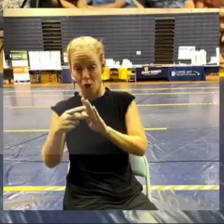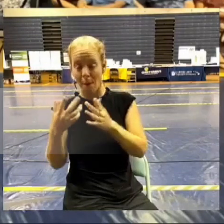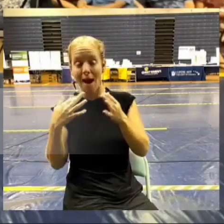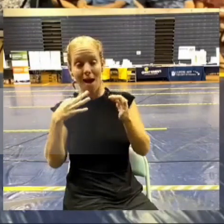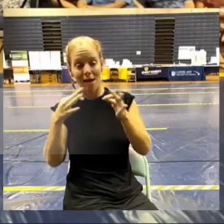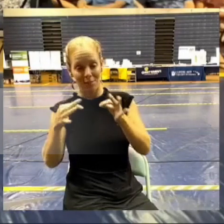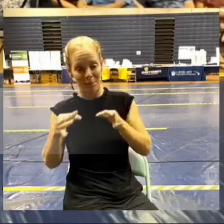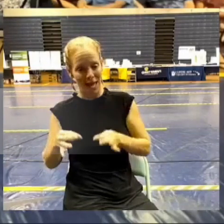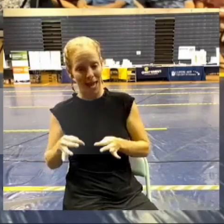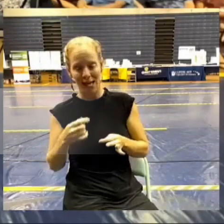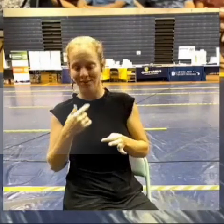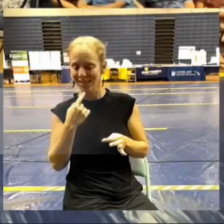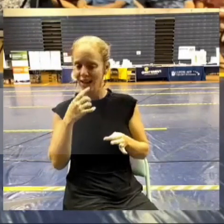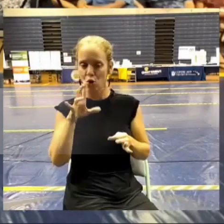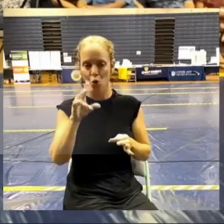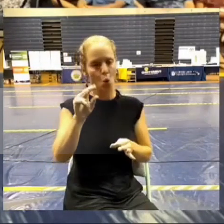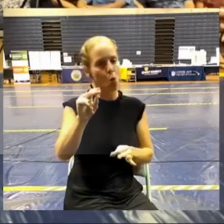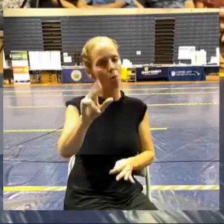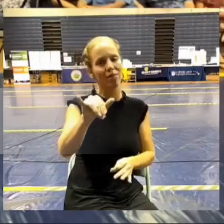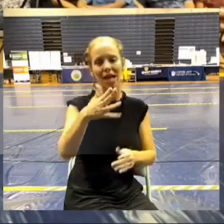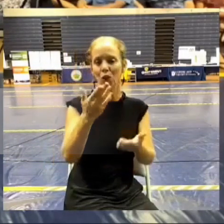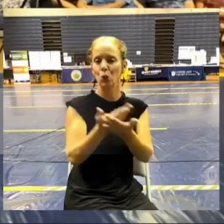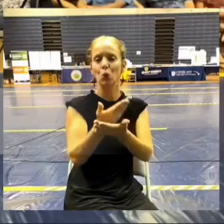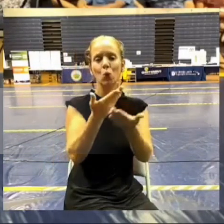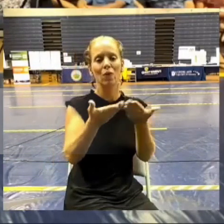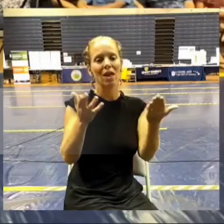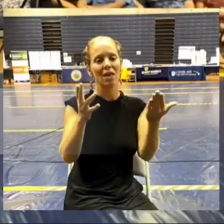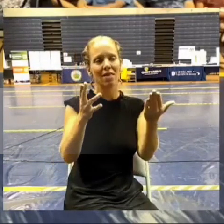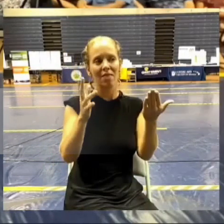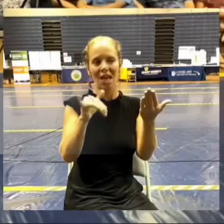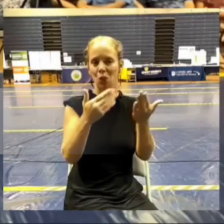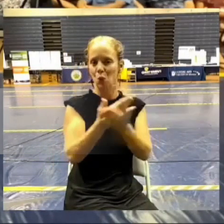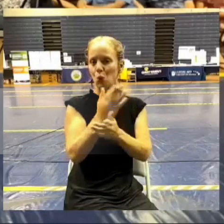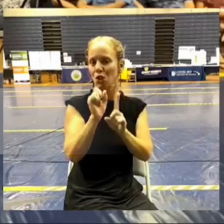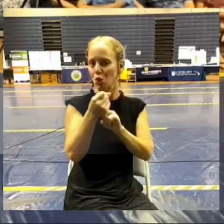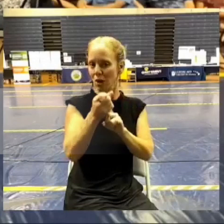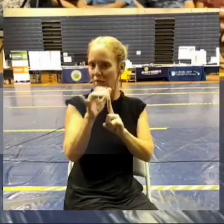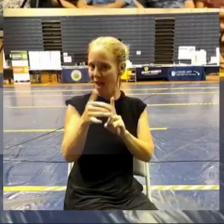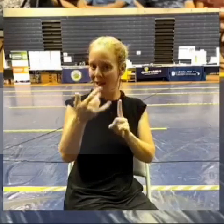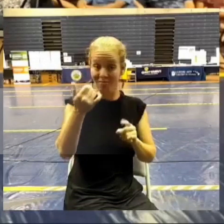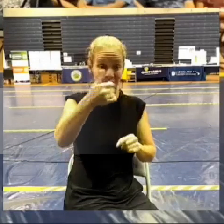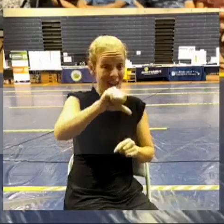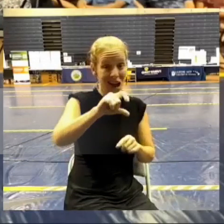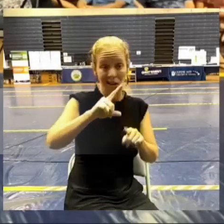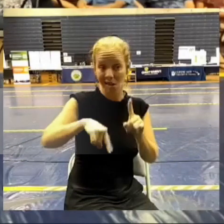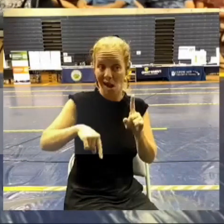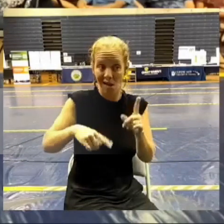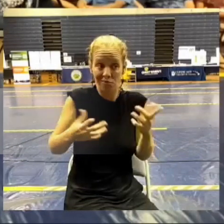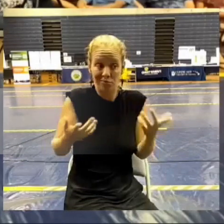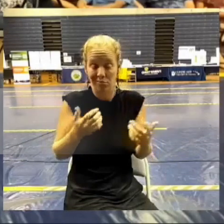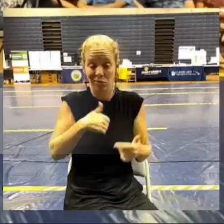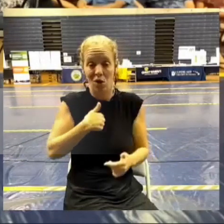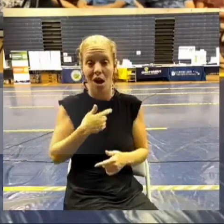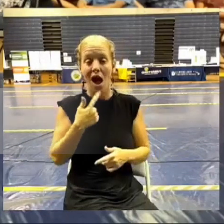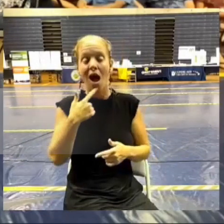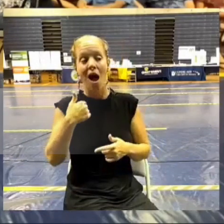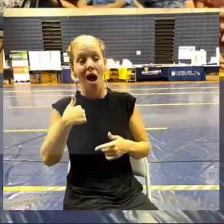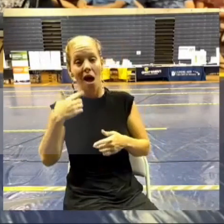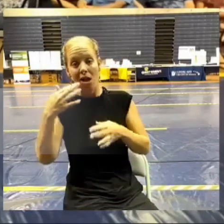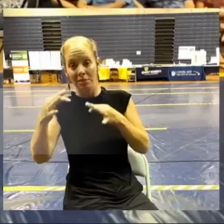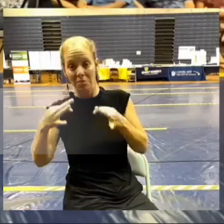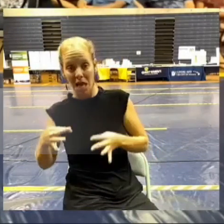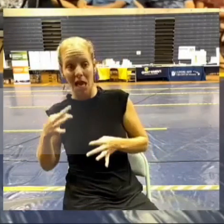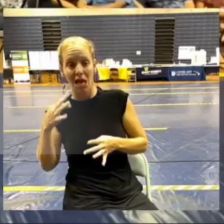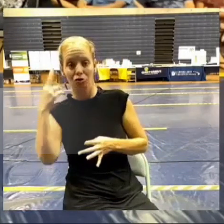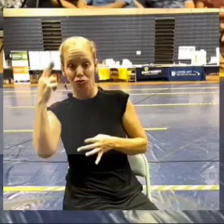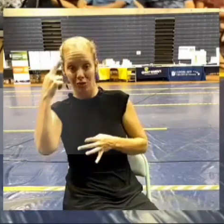well, that's the new thing, that's what's going on. Okay, So I explained the reasoning. I told them,